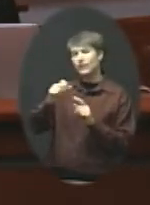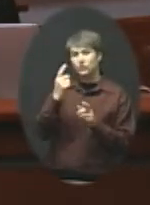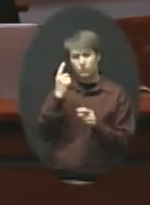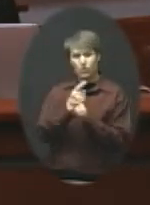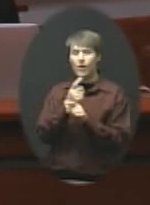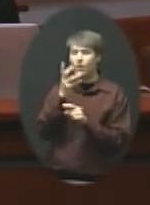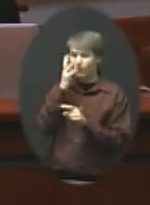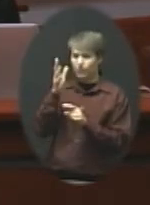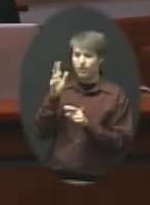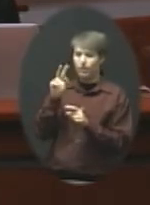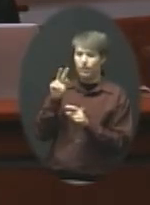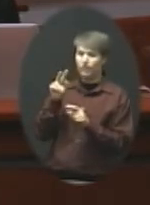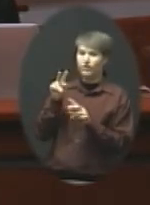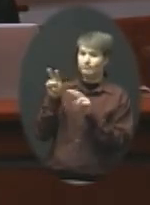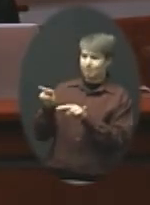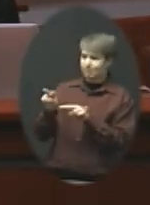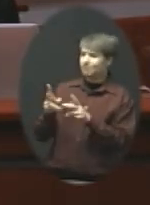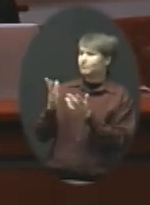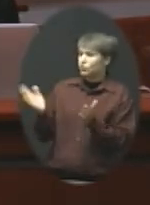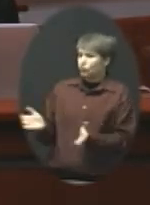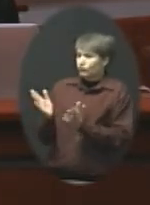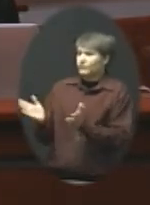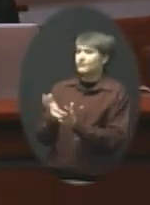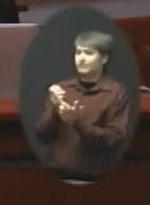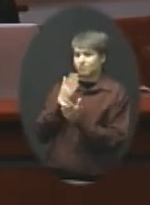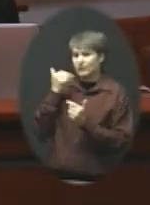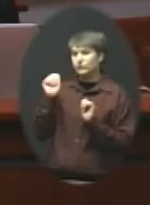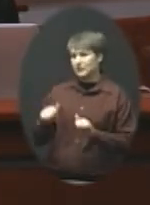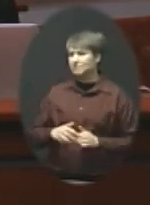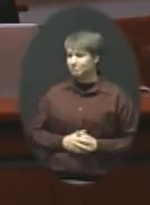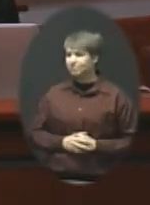will monitor it and encourage it along as best we can.